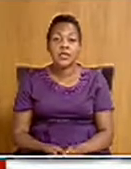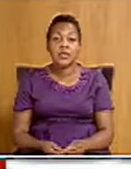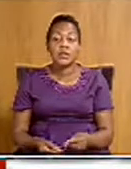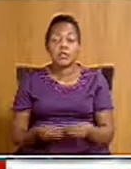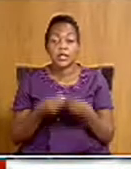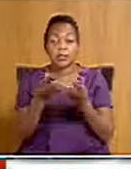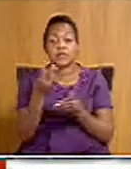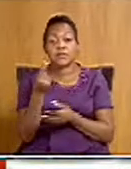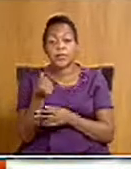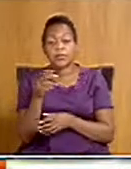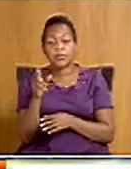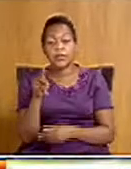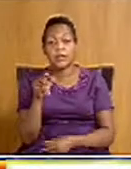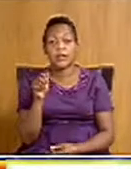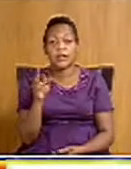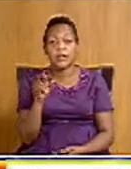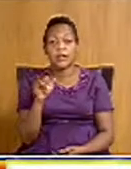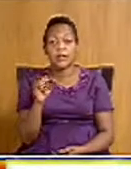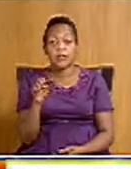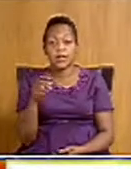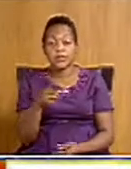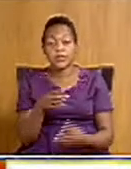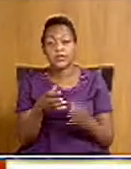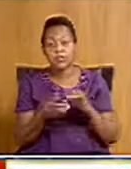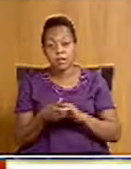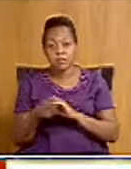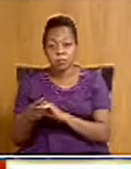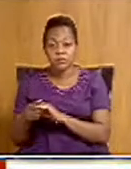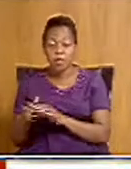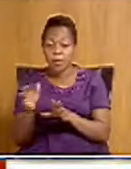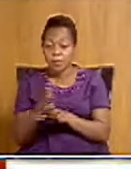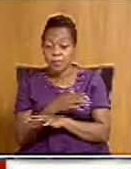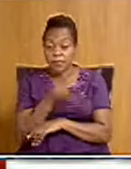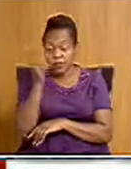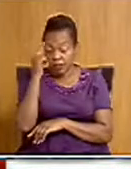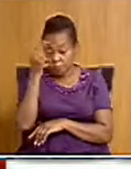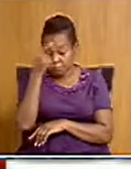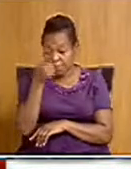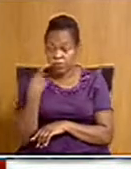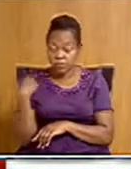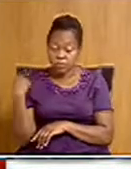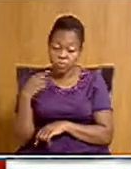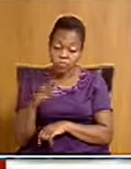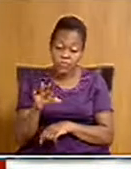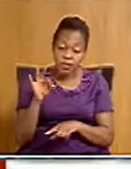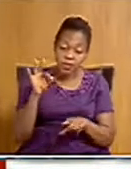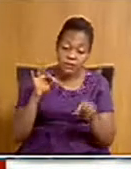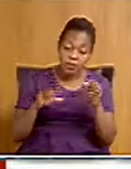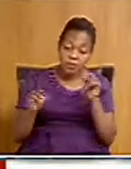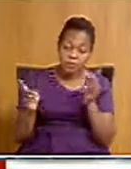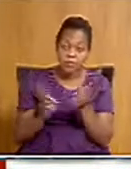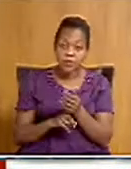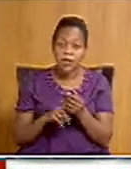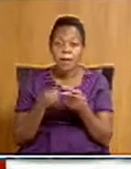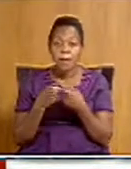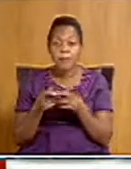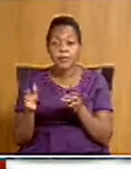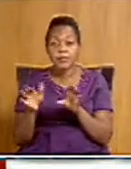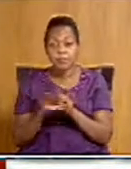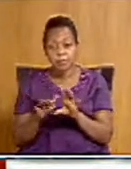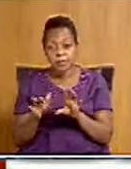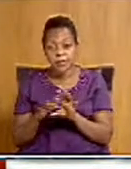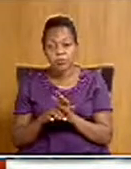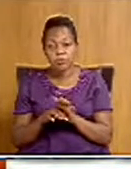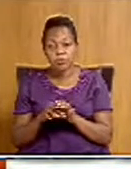parish circles. In the past, it was government officials to select beneficiaries. The members will now prioritize the